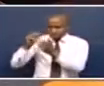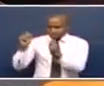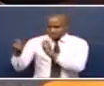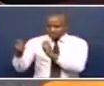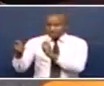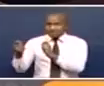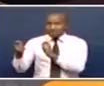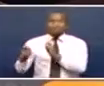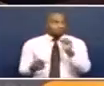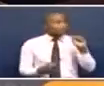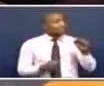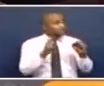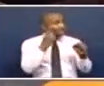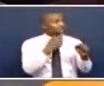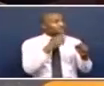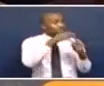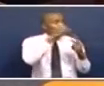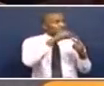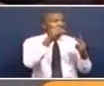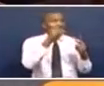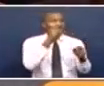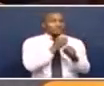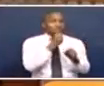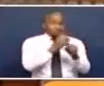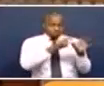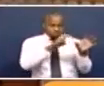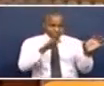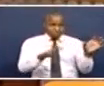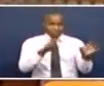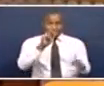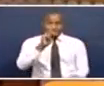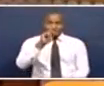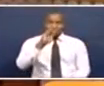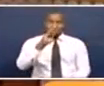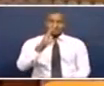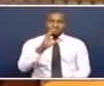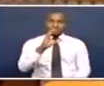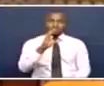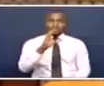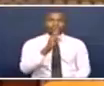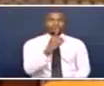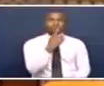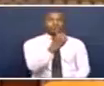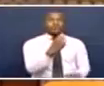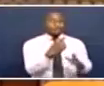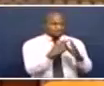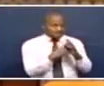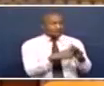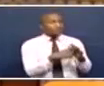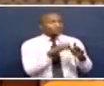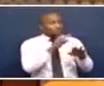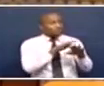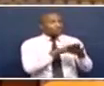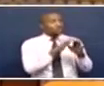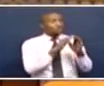was a nominated senator. I had to quit my job at KBC to go be part of the positive stories, and especially on